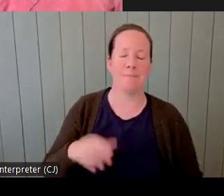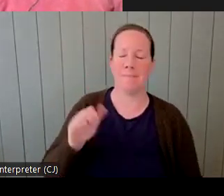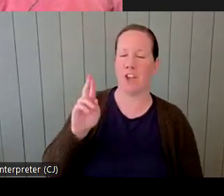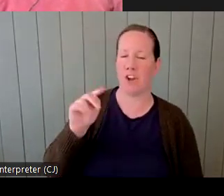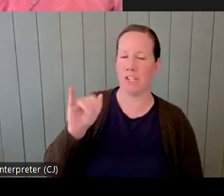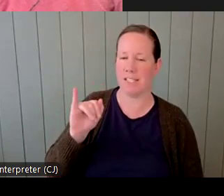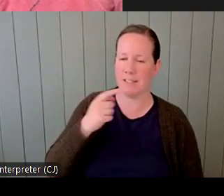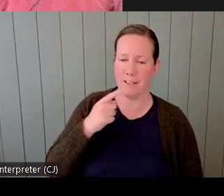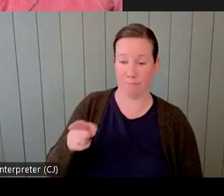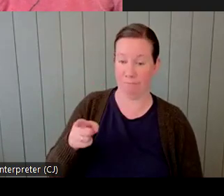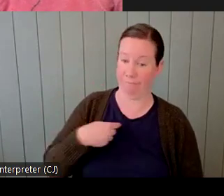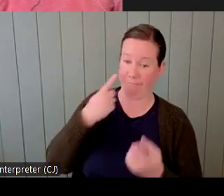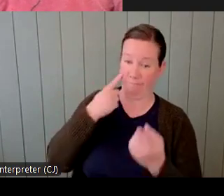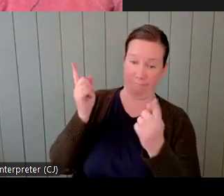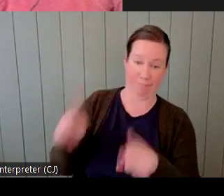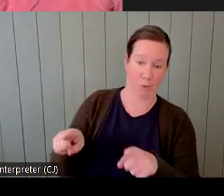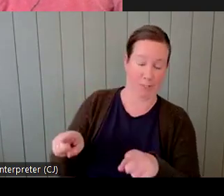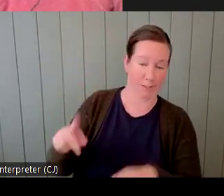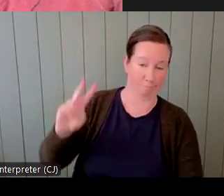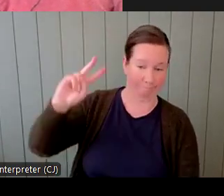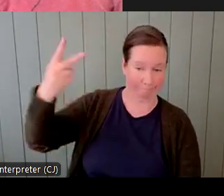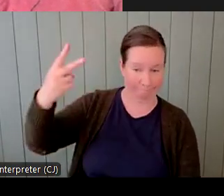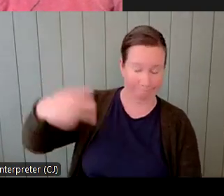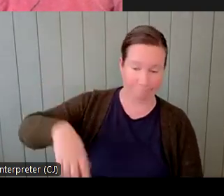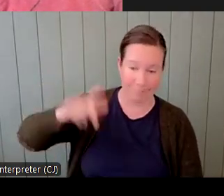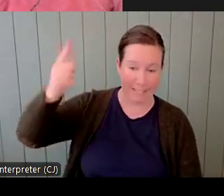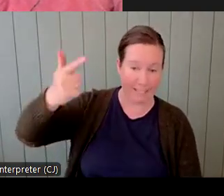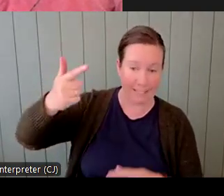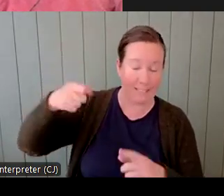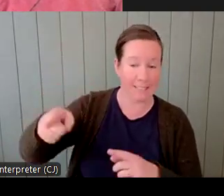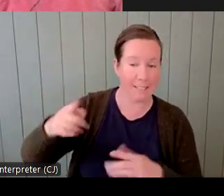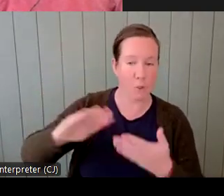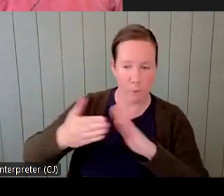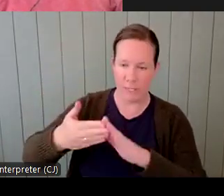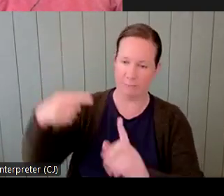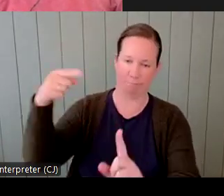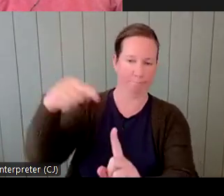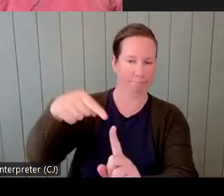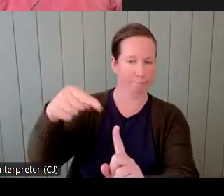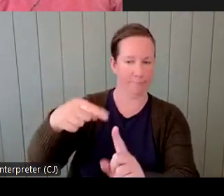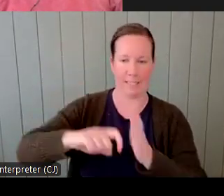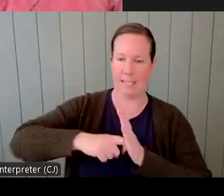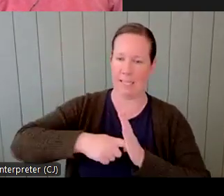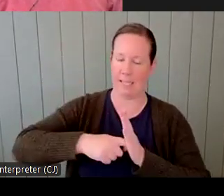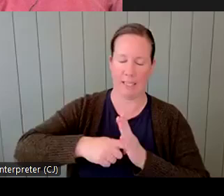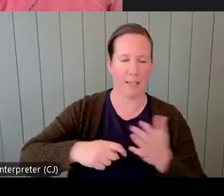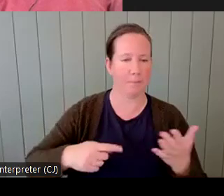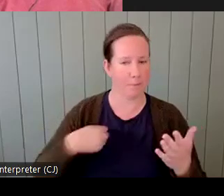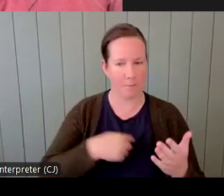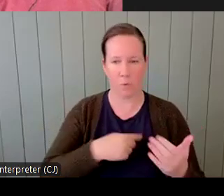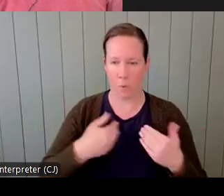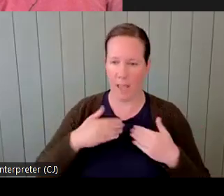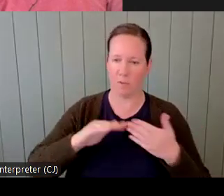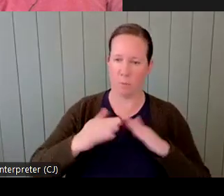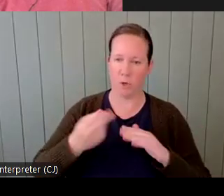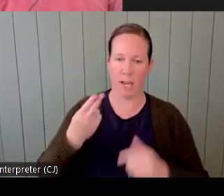that. The Yeah. community piece is important. If someone was to come to us, we always tell them to go to the community hub, ask your questions,